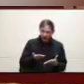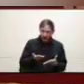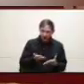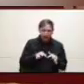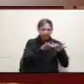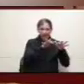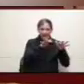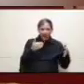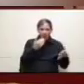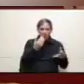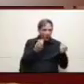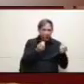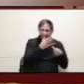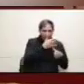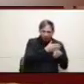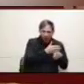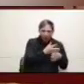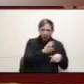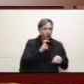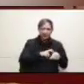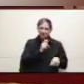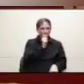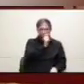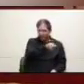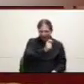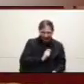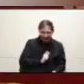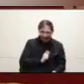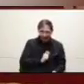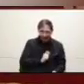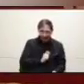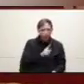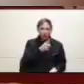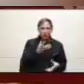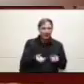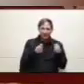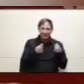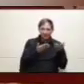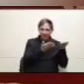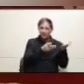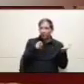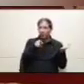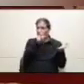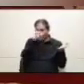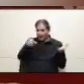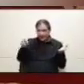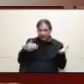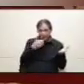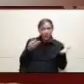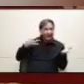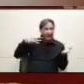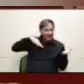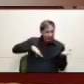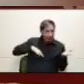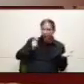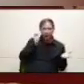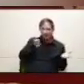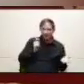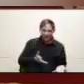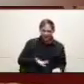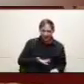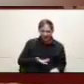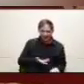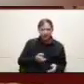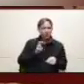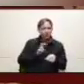that are indigent that's supposed to not pay for the services, that are not getting the services because councillors and officials are not paying for their services.